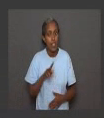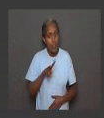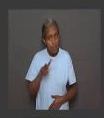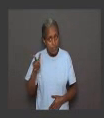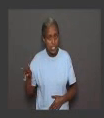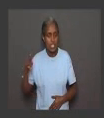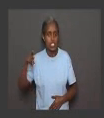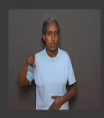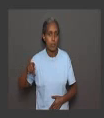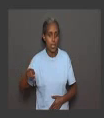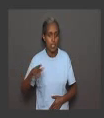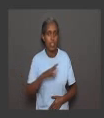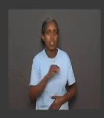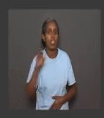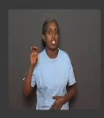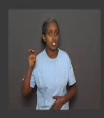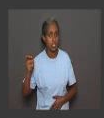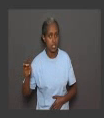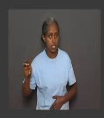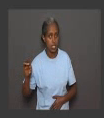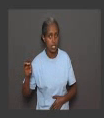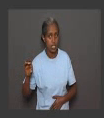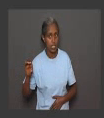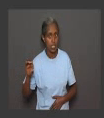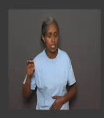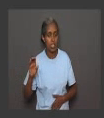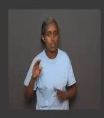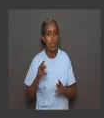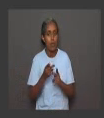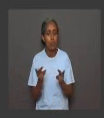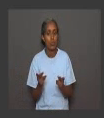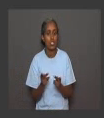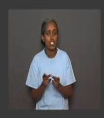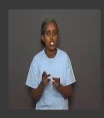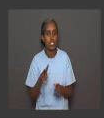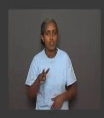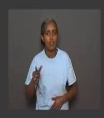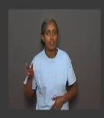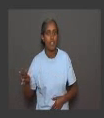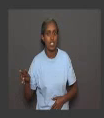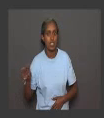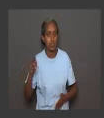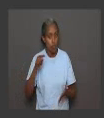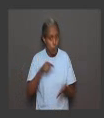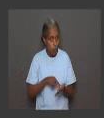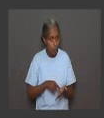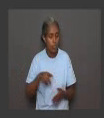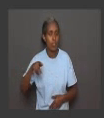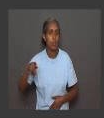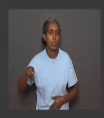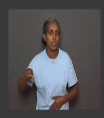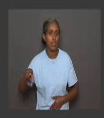Vectors P and C are position vectors of points